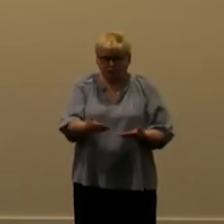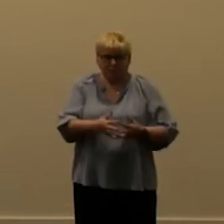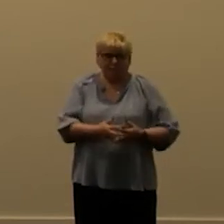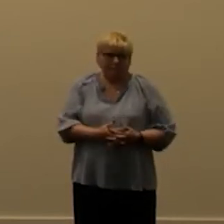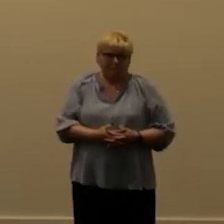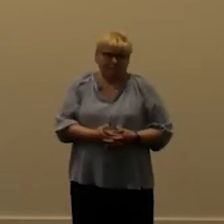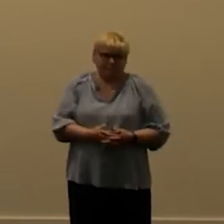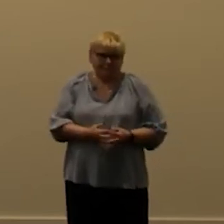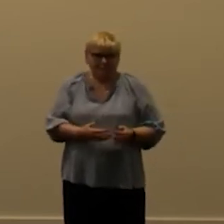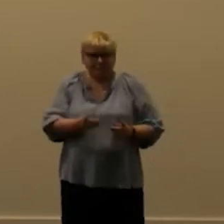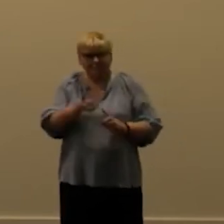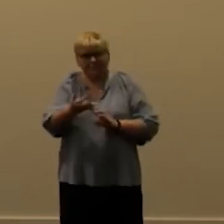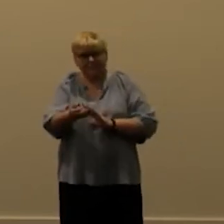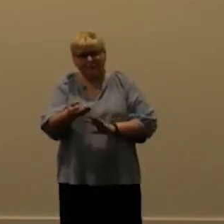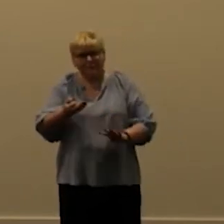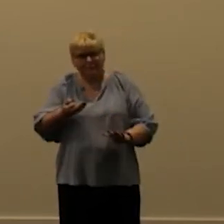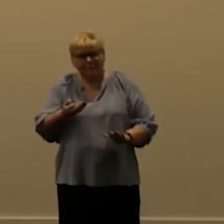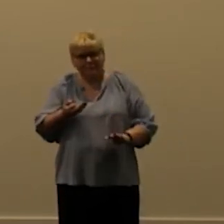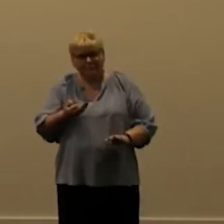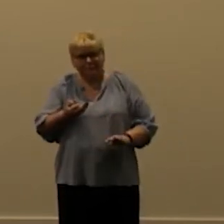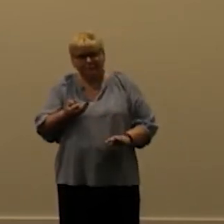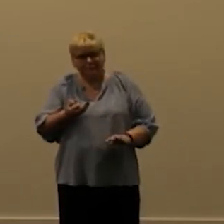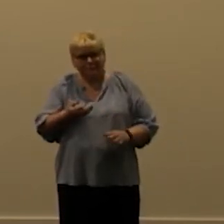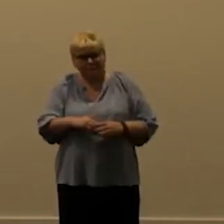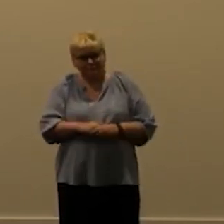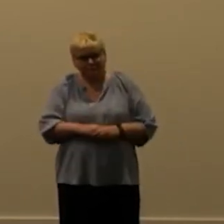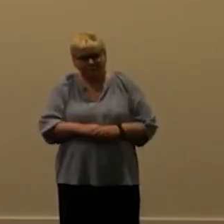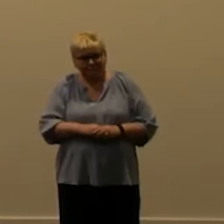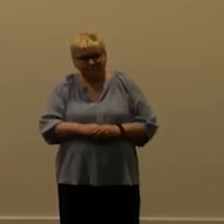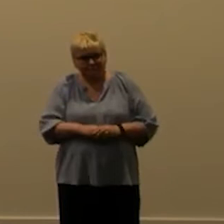sorry. I have a question. So regarding